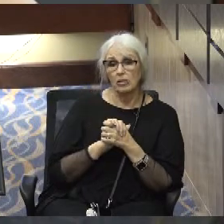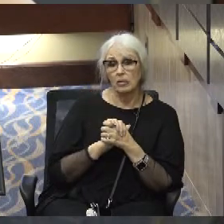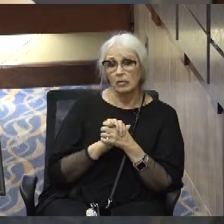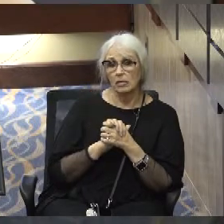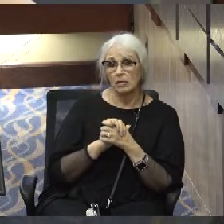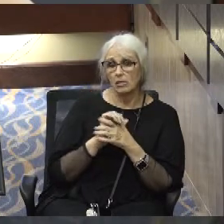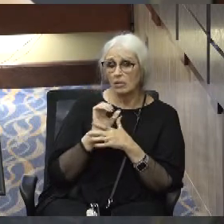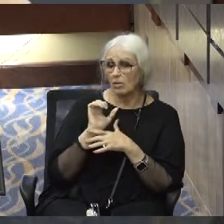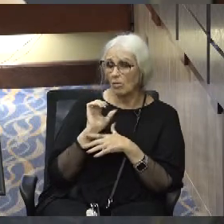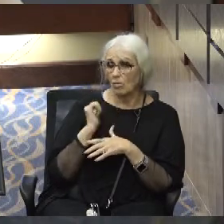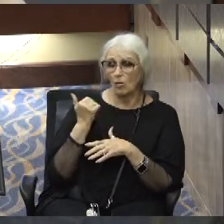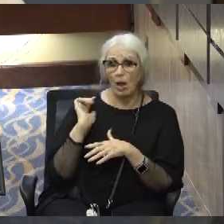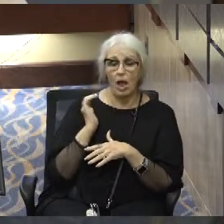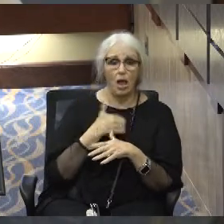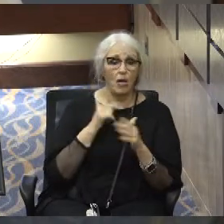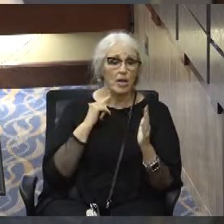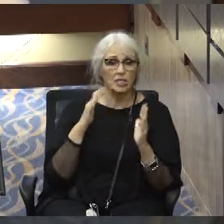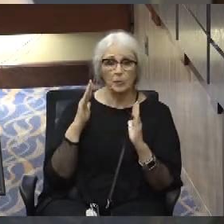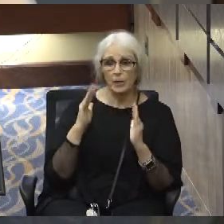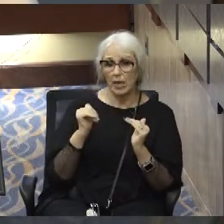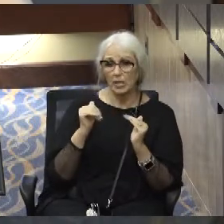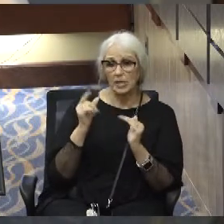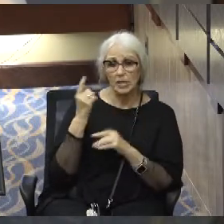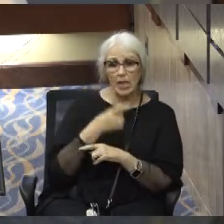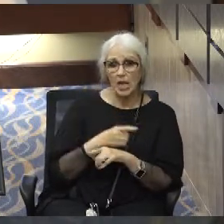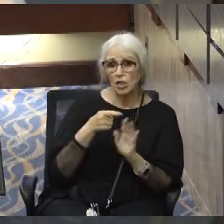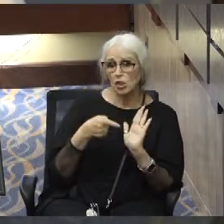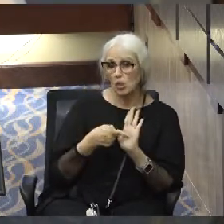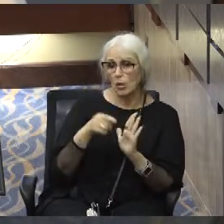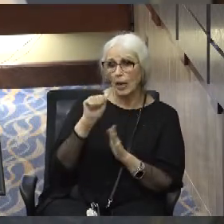These are our anticipated dates. Show them the arrows